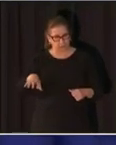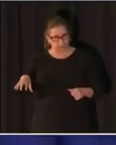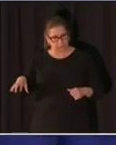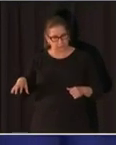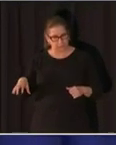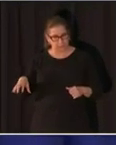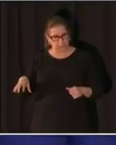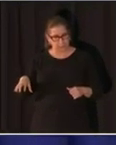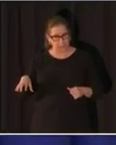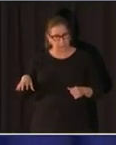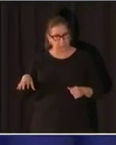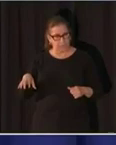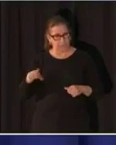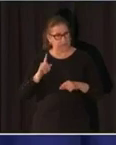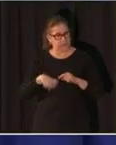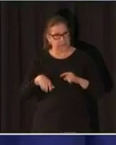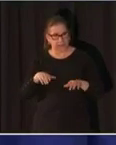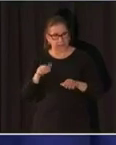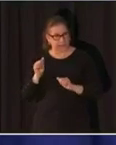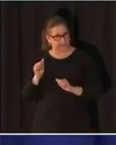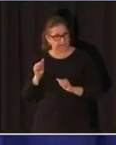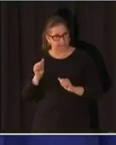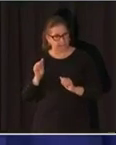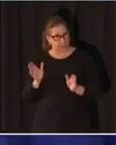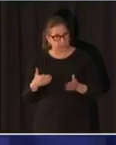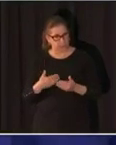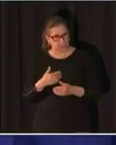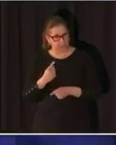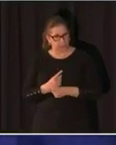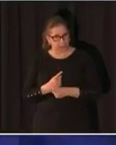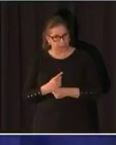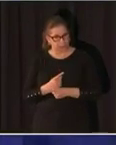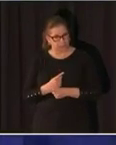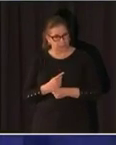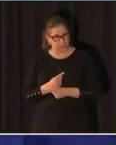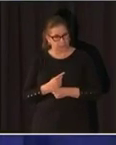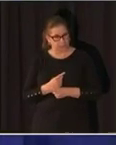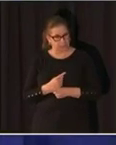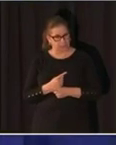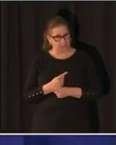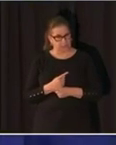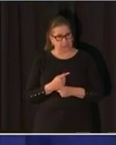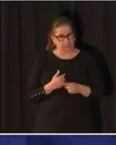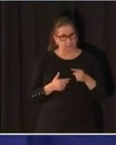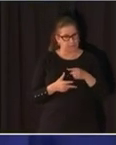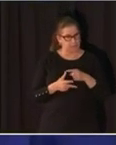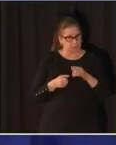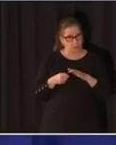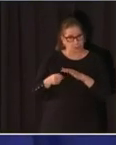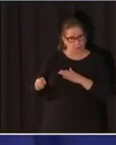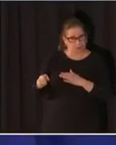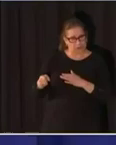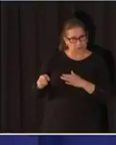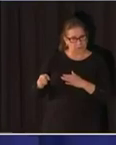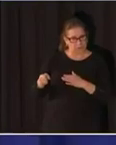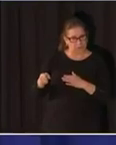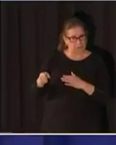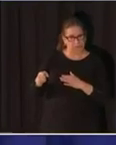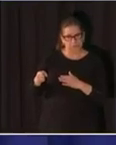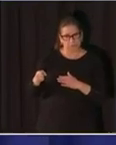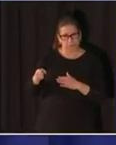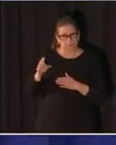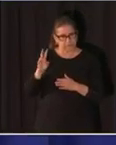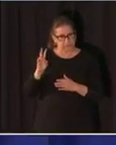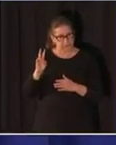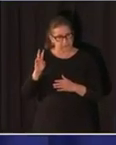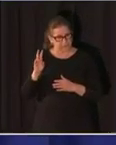leave their rooms? And I also understand there's a quarantine unit with 7 rooms, and that the hospital is having to double